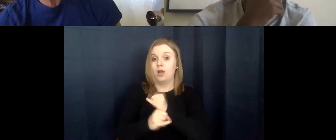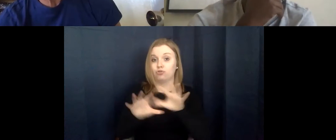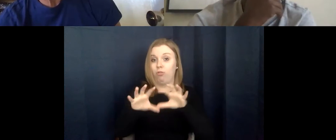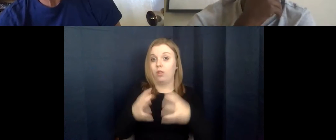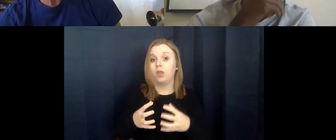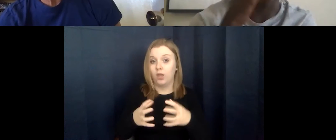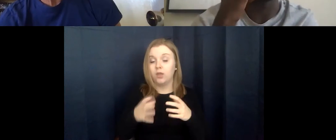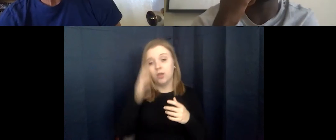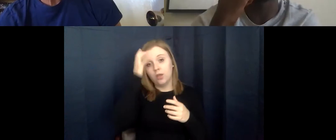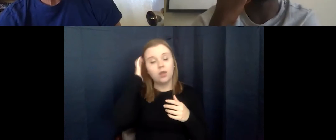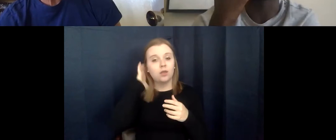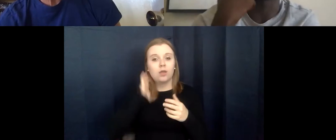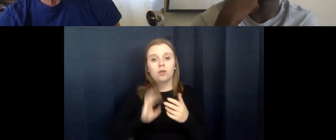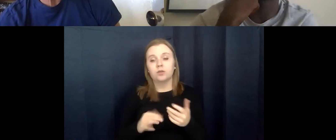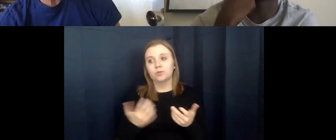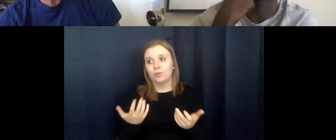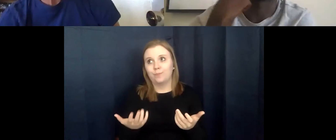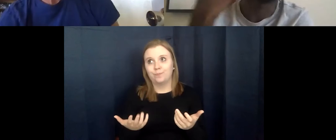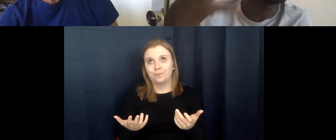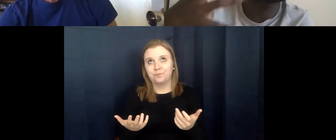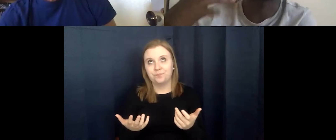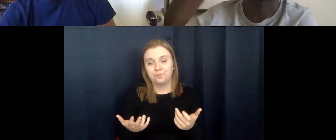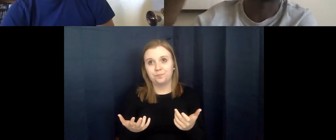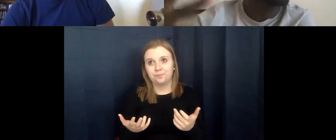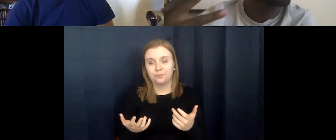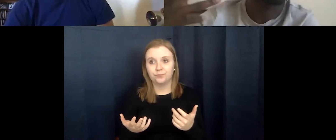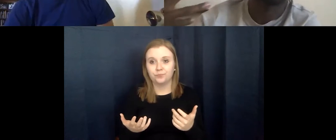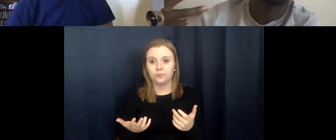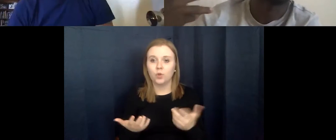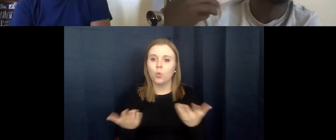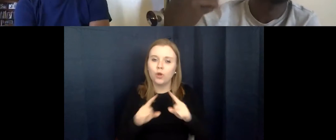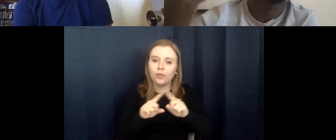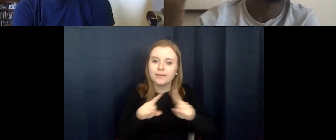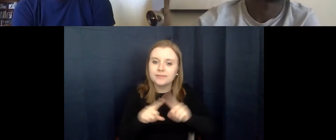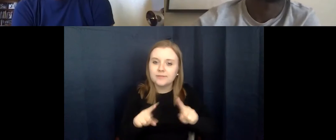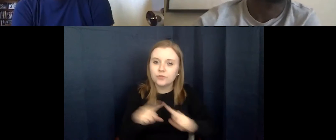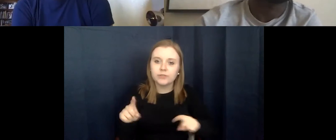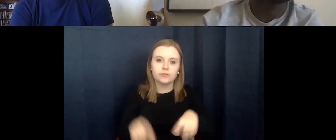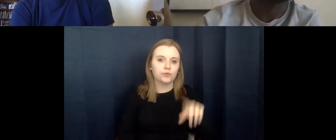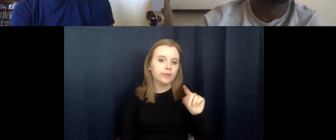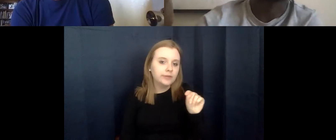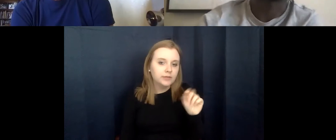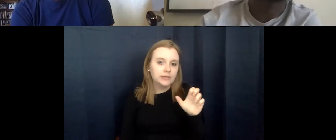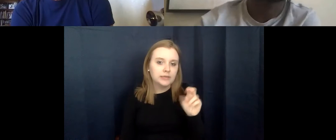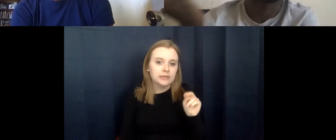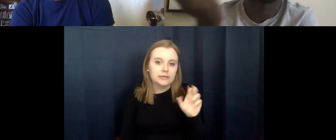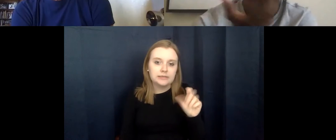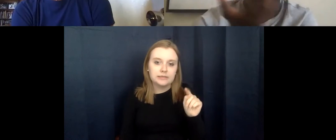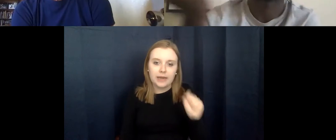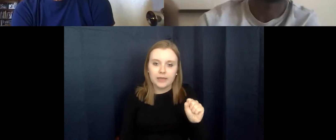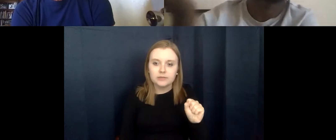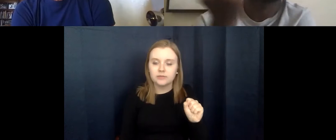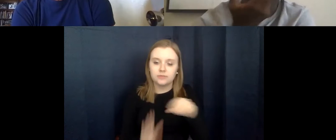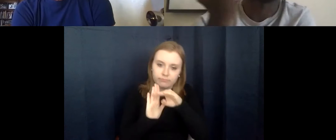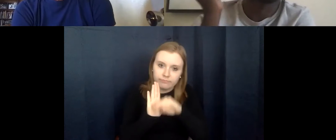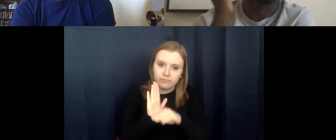So what would you say are the differences, tenets of, you know, allyship